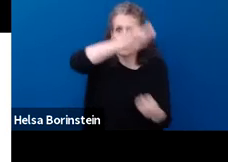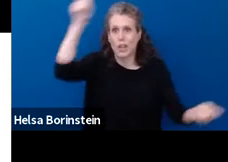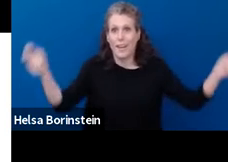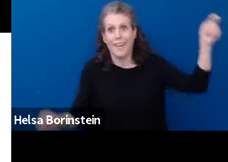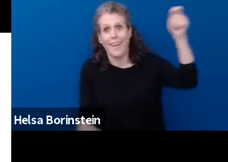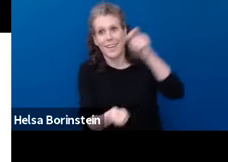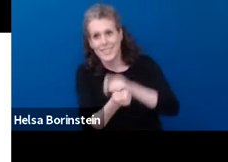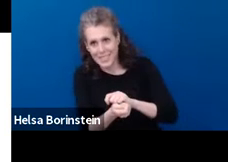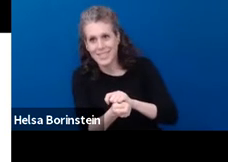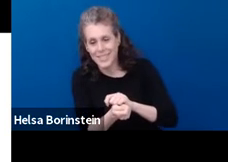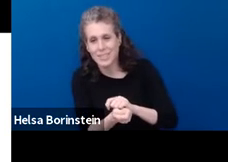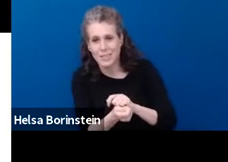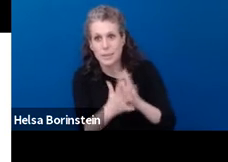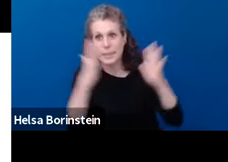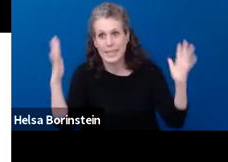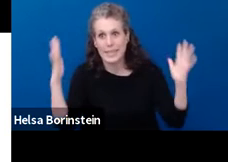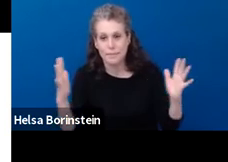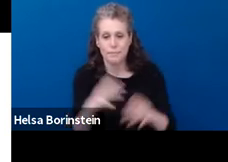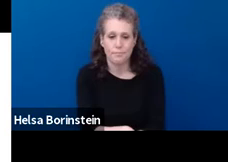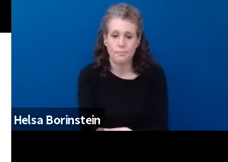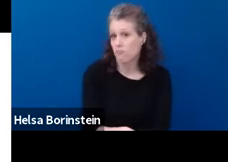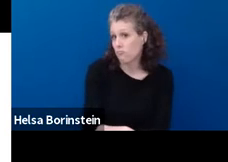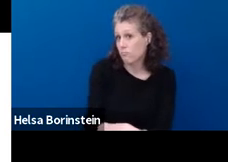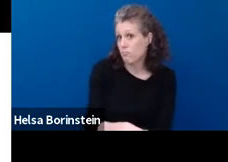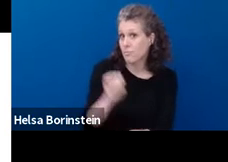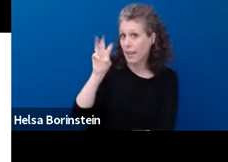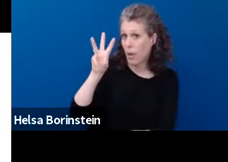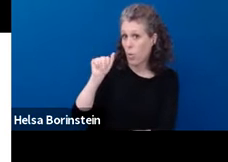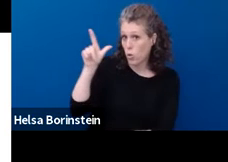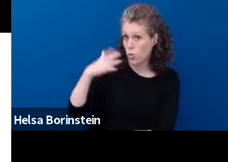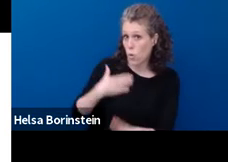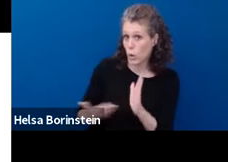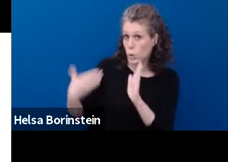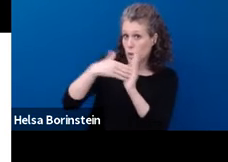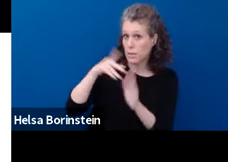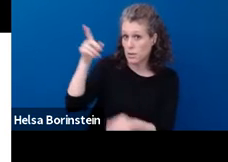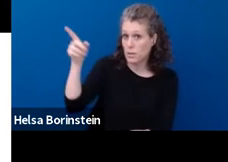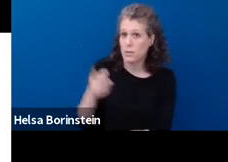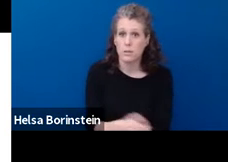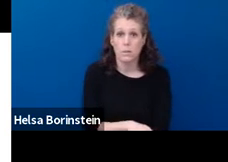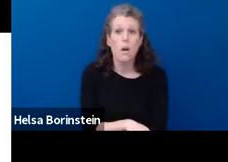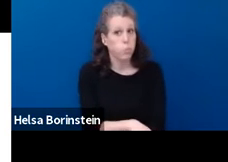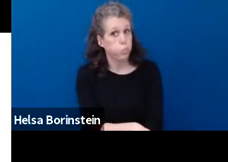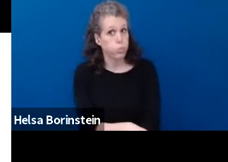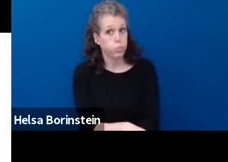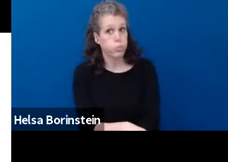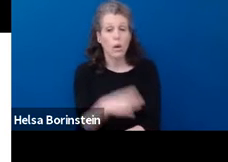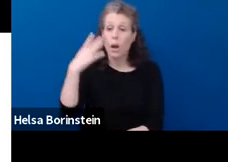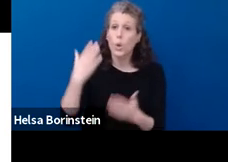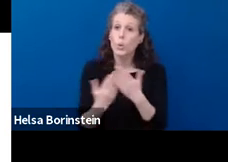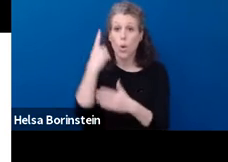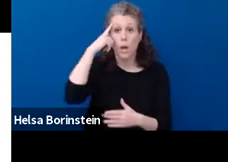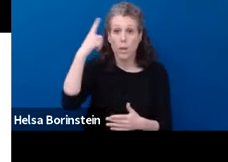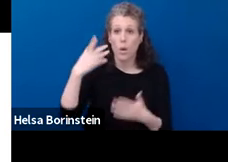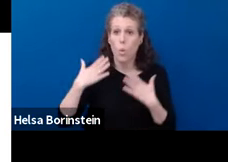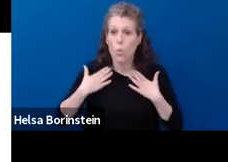project. Was there anything else, Eva, as you remember? Yeah, I mean, the idea is to create some kind of